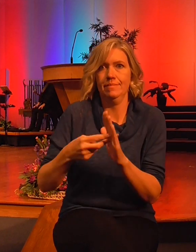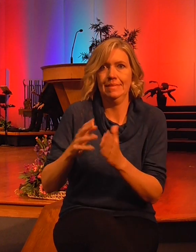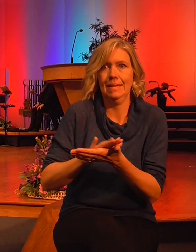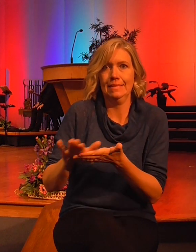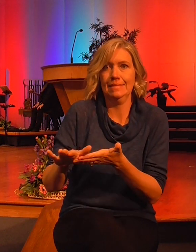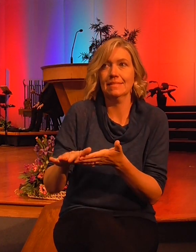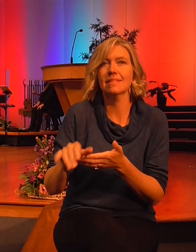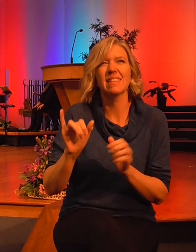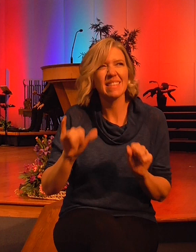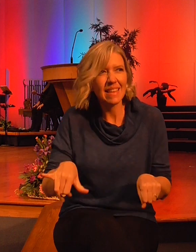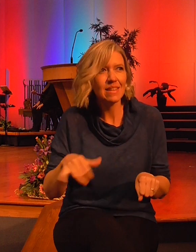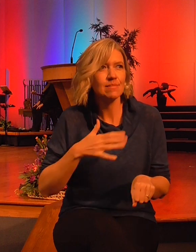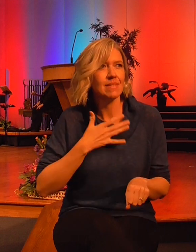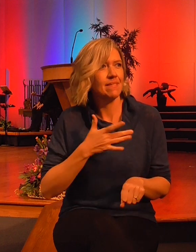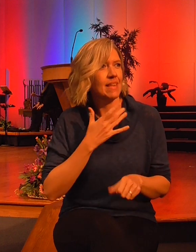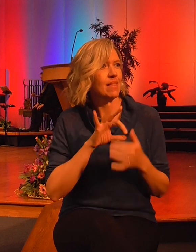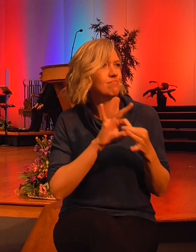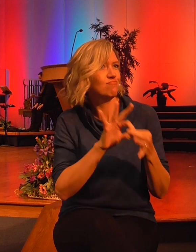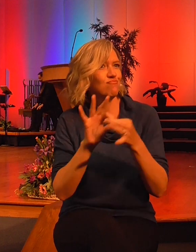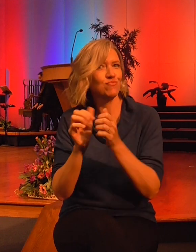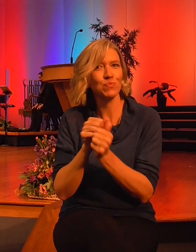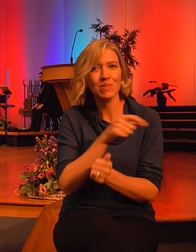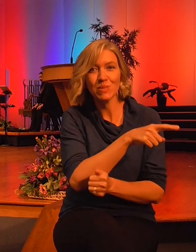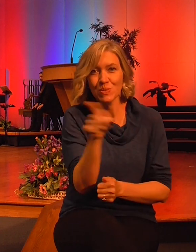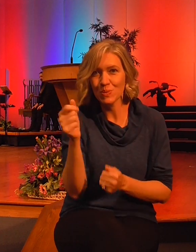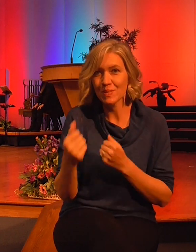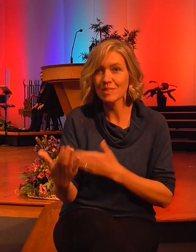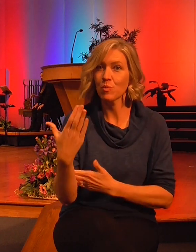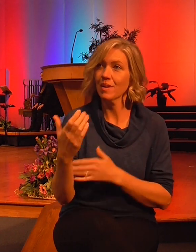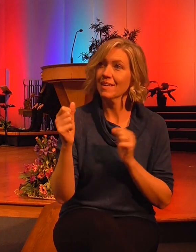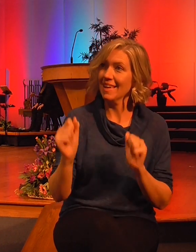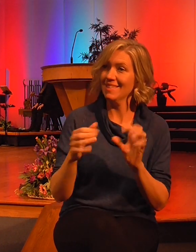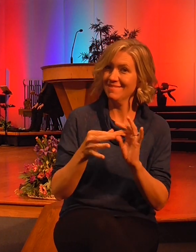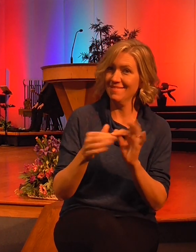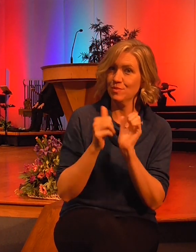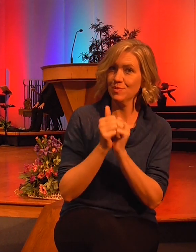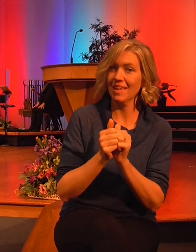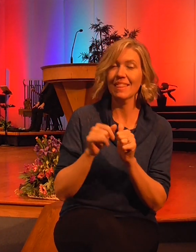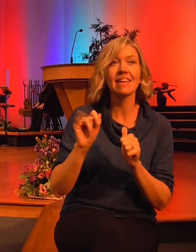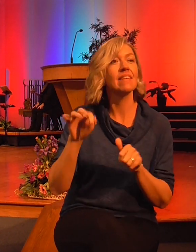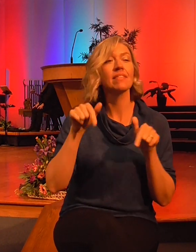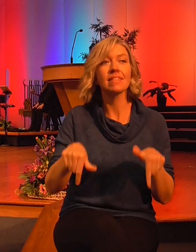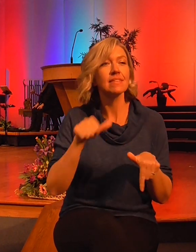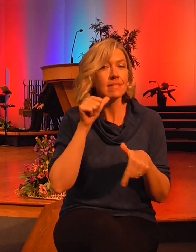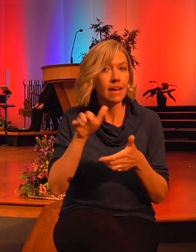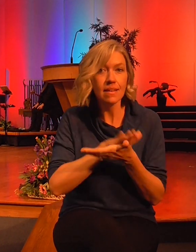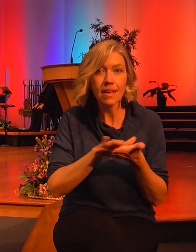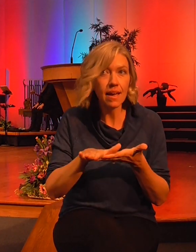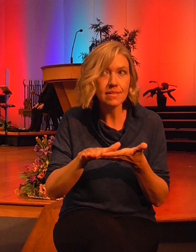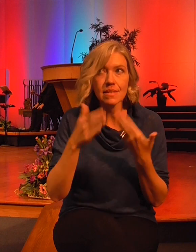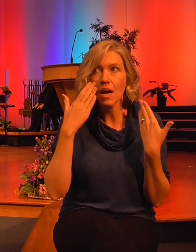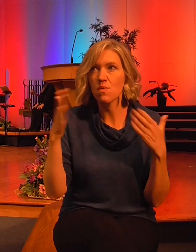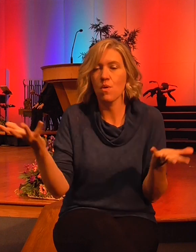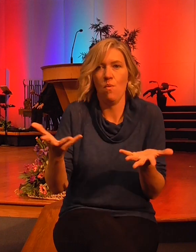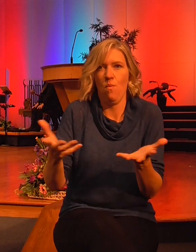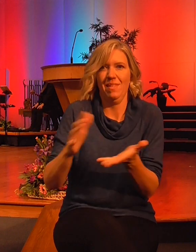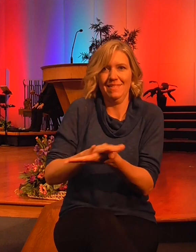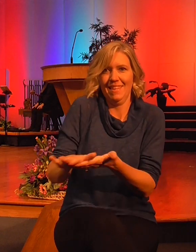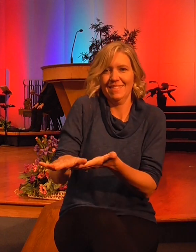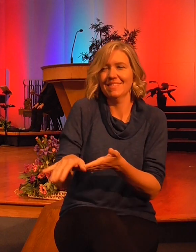feel being with each and every one of you this morning, so I'm going to invite you to say with me, if this isn't nice, I don't know what